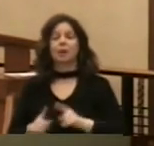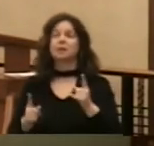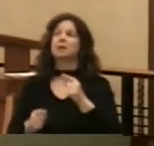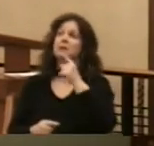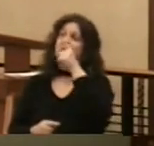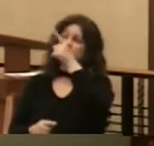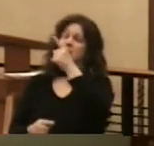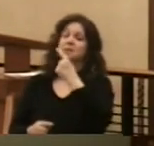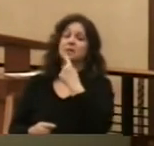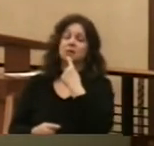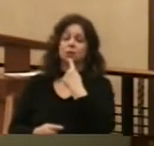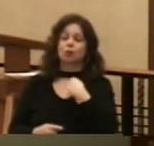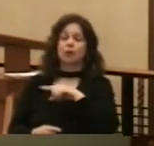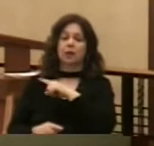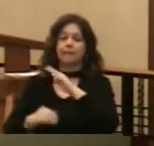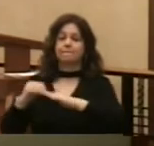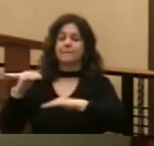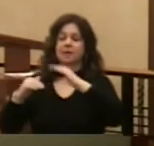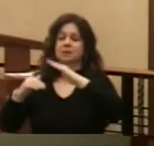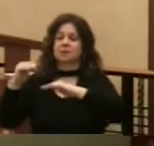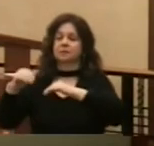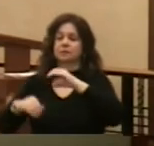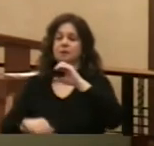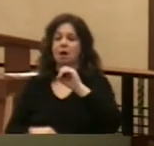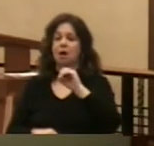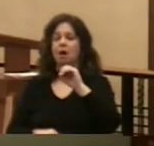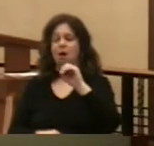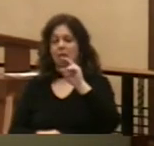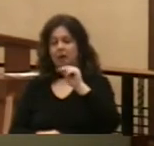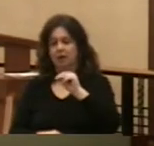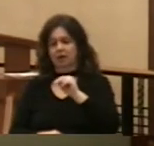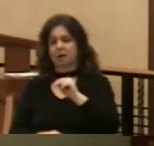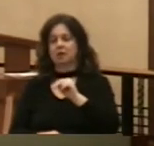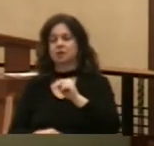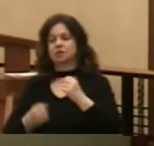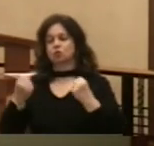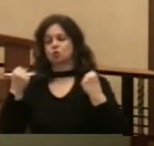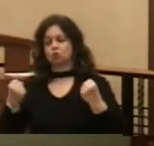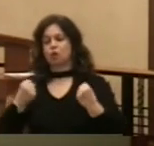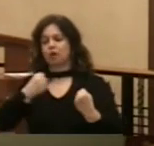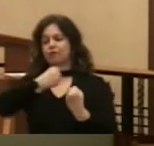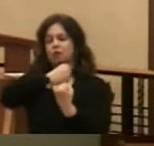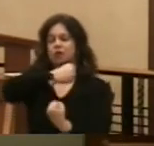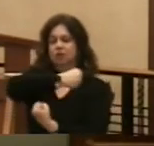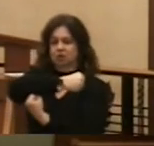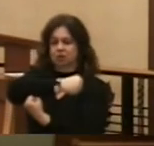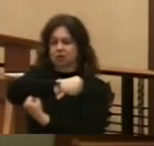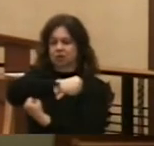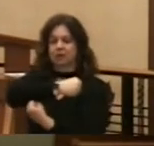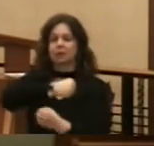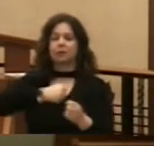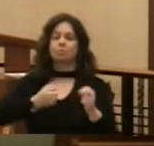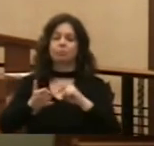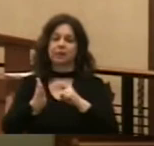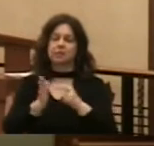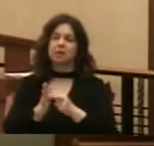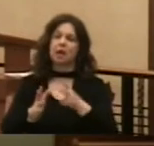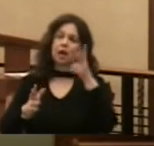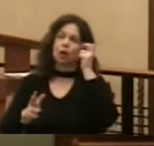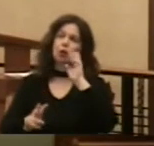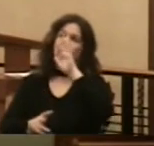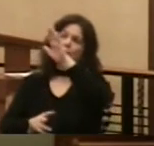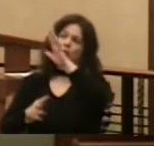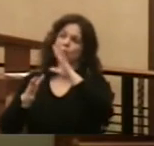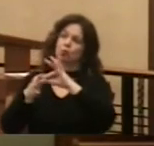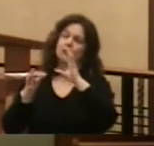solid foundation is like hearing my words and then acting on them. That